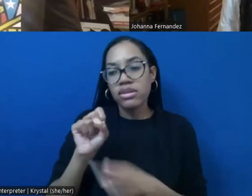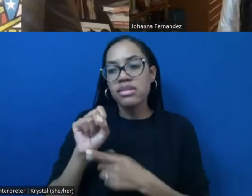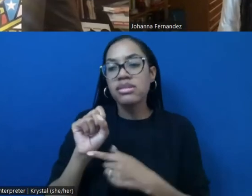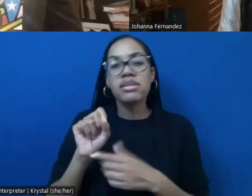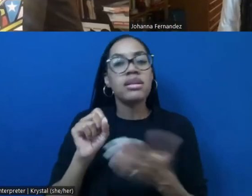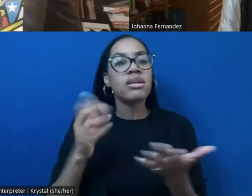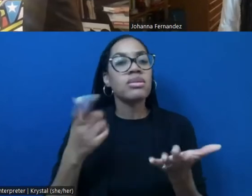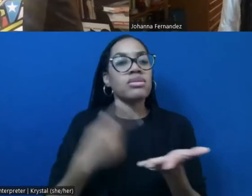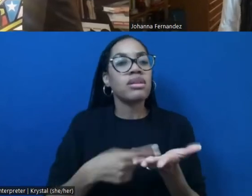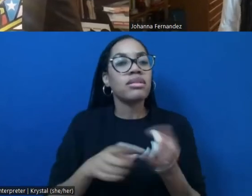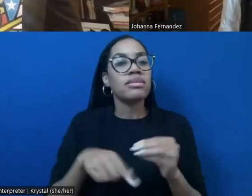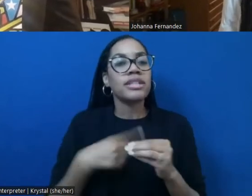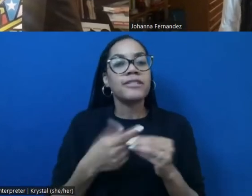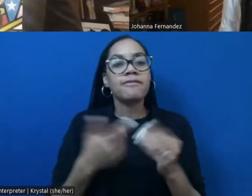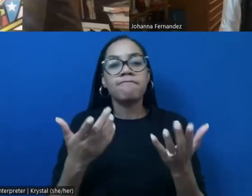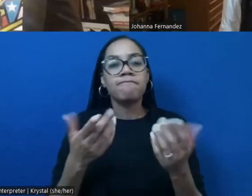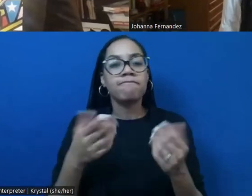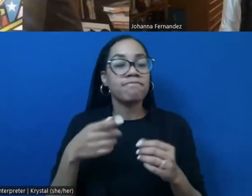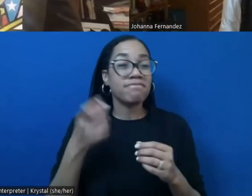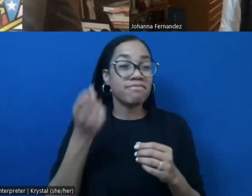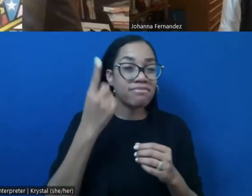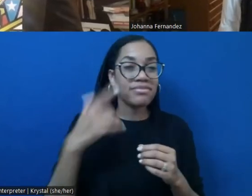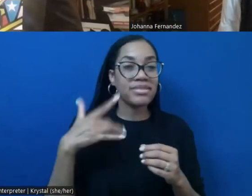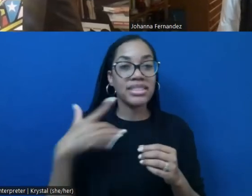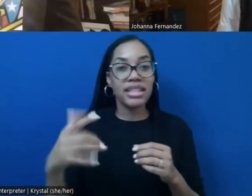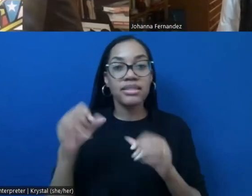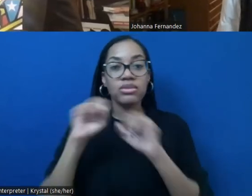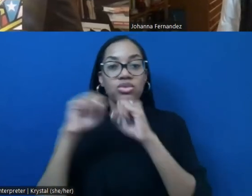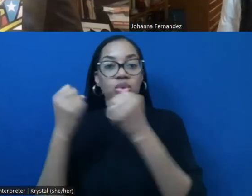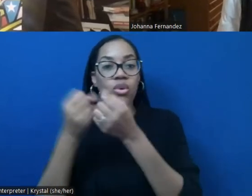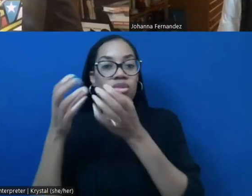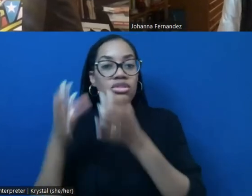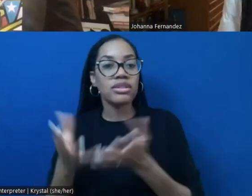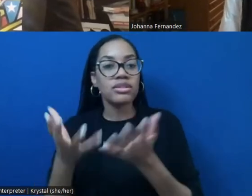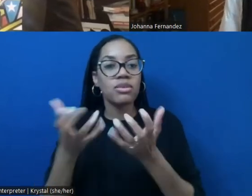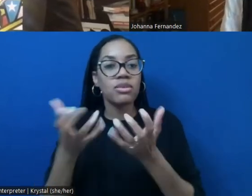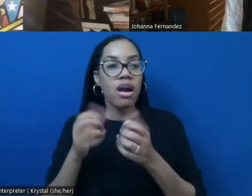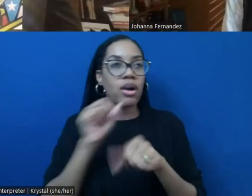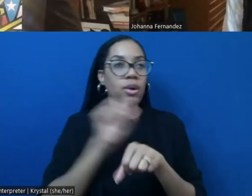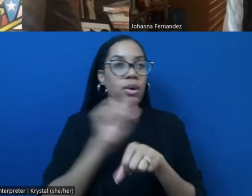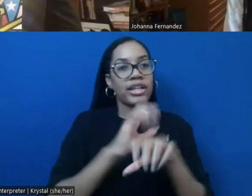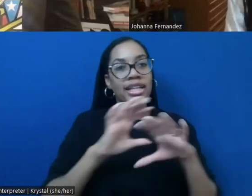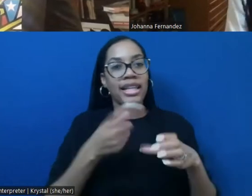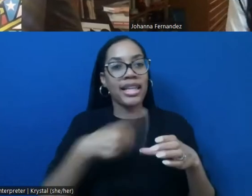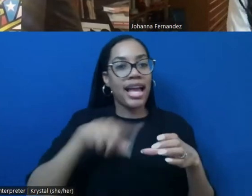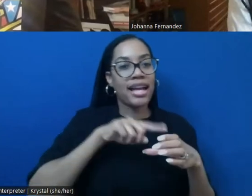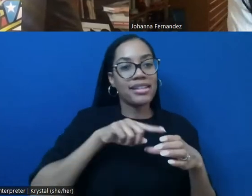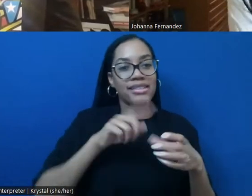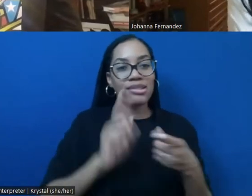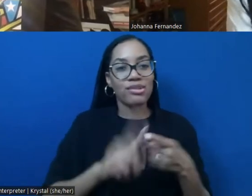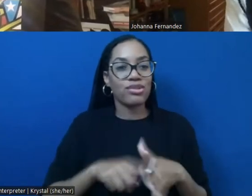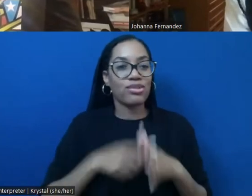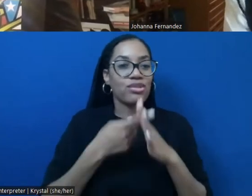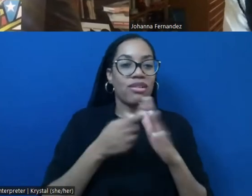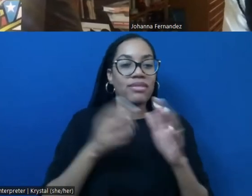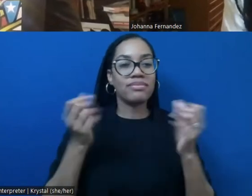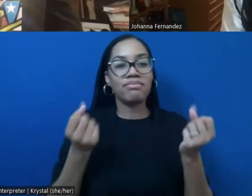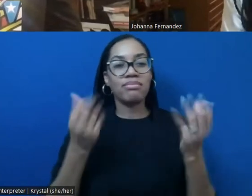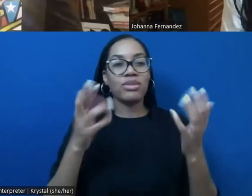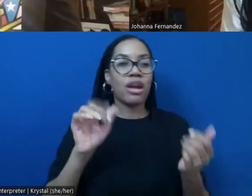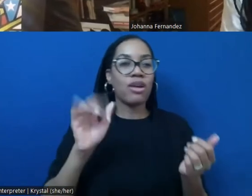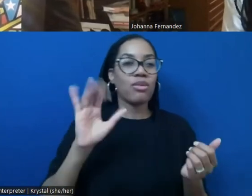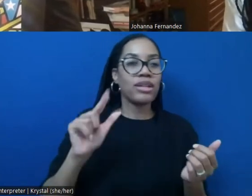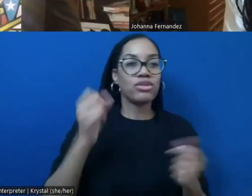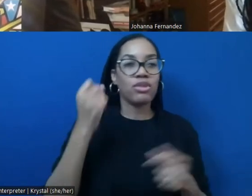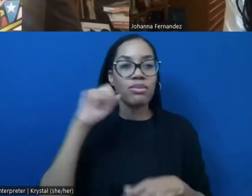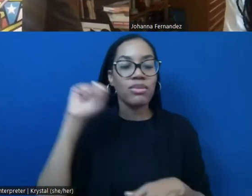multiracial working class into a united movement, but this kind of unity has proved difficult to obtain in a country that